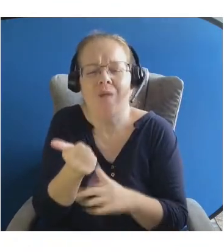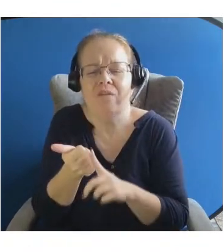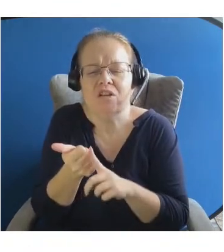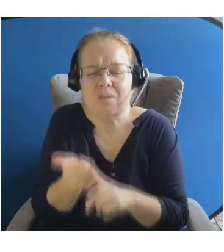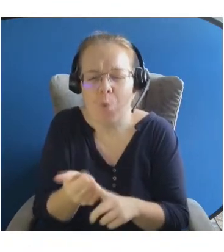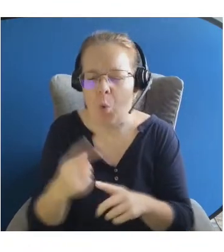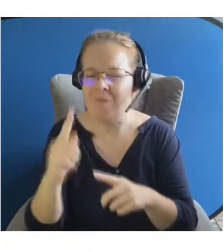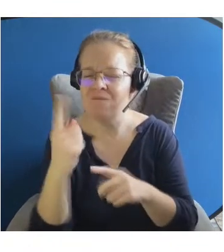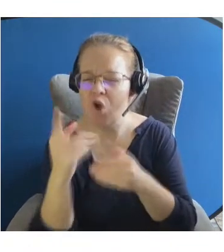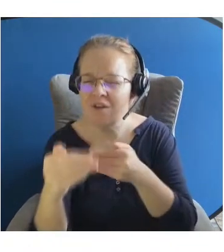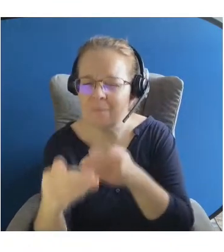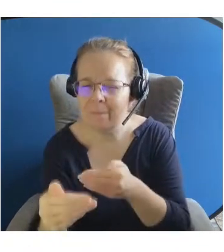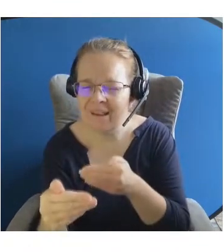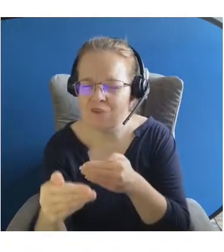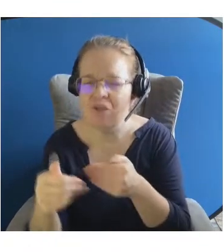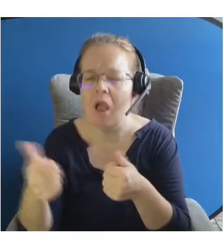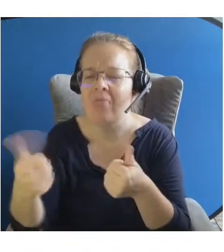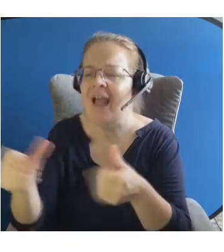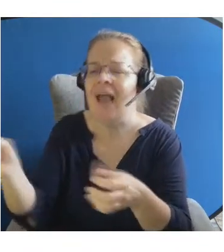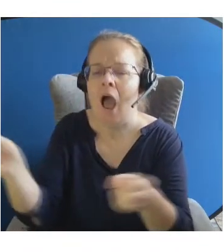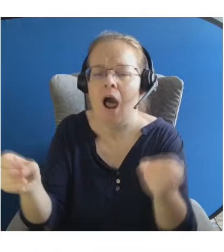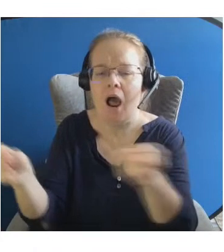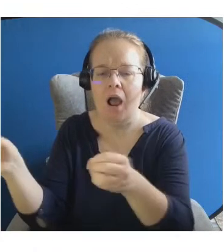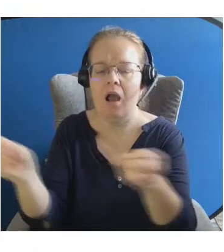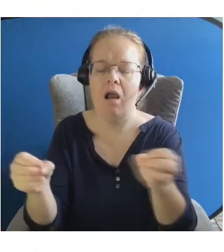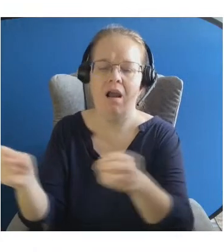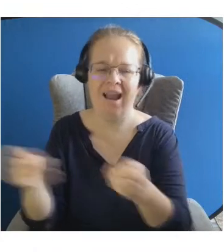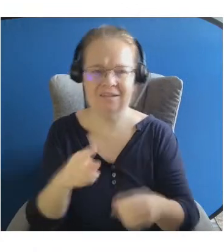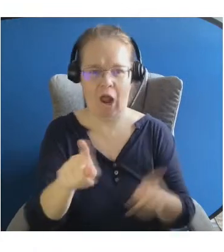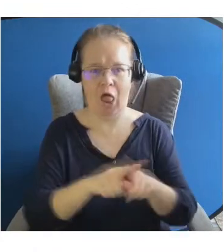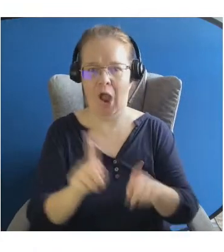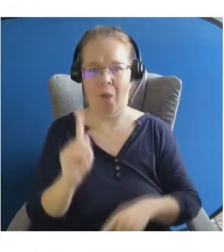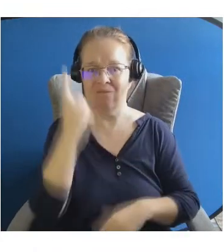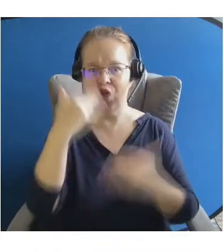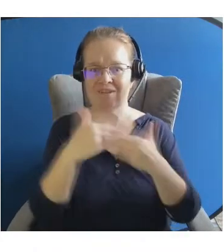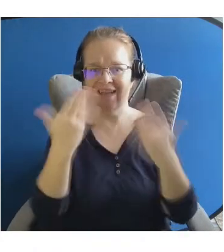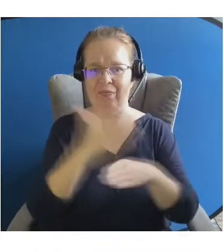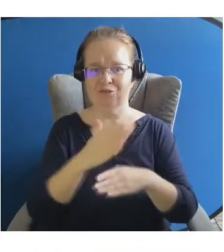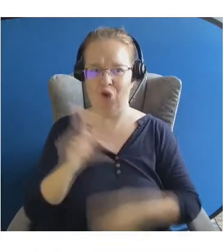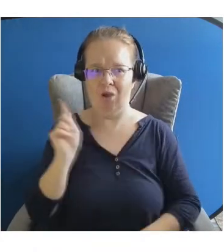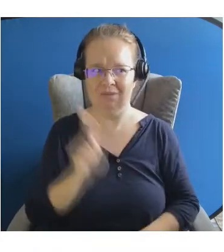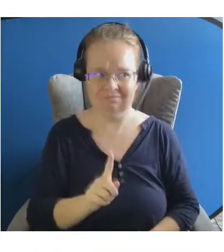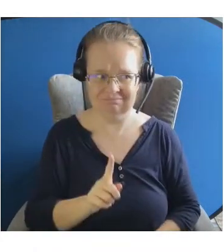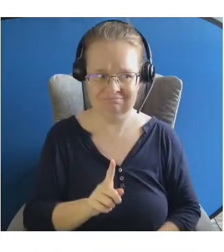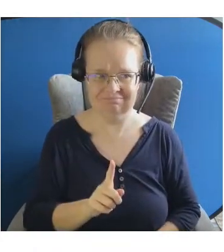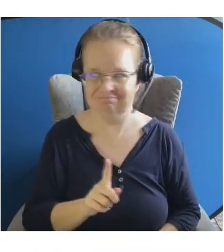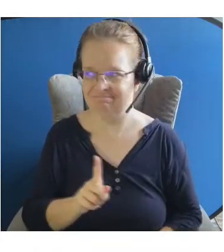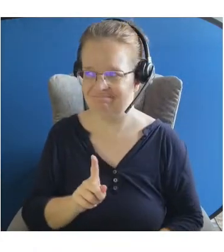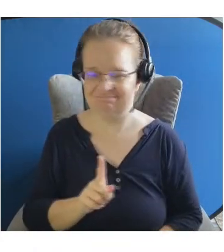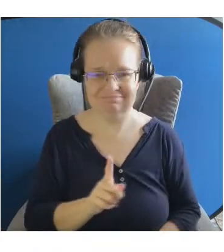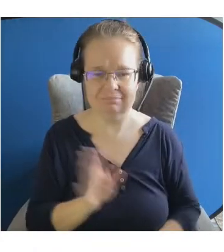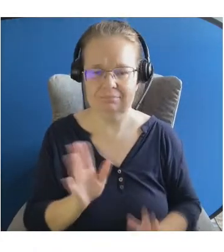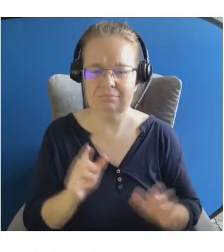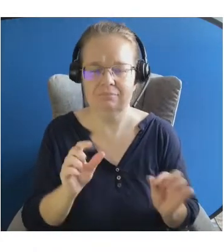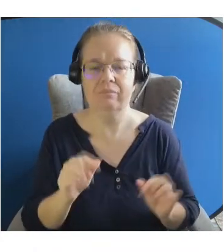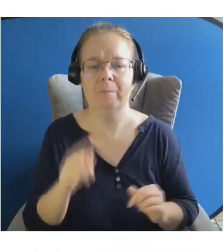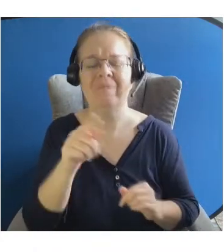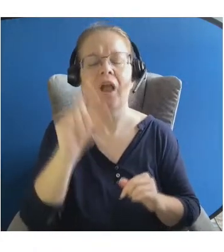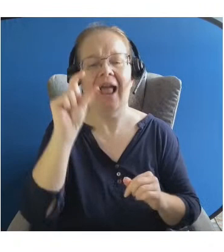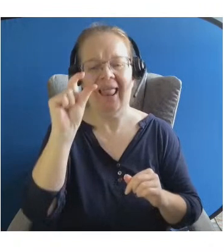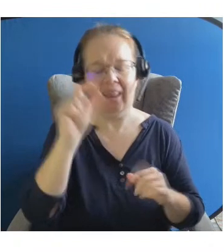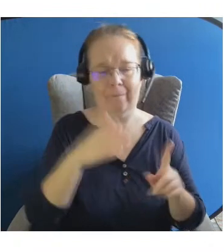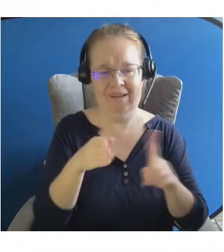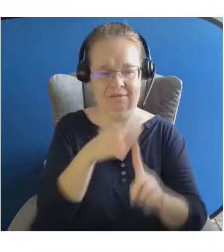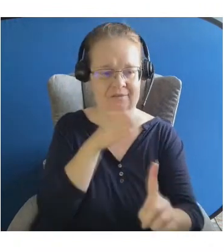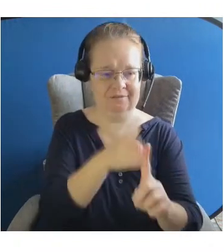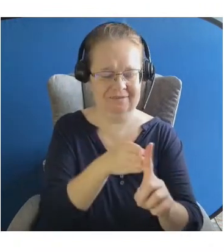period until other things can start kicking in. All your breath on the first day in the job, essentially, Exactly. isn't it? Yeah. That's the starting Yeah. point. Great. So changing direction slightly, but